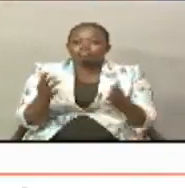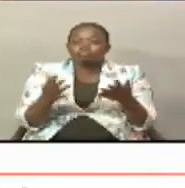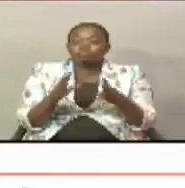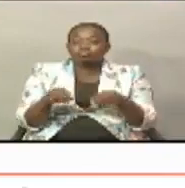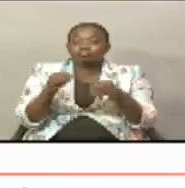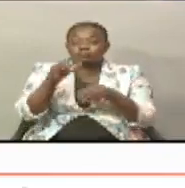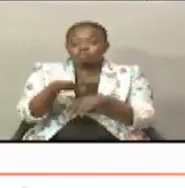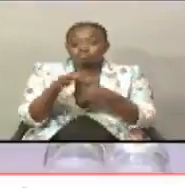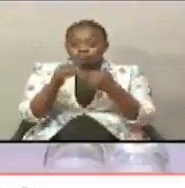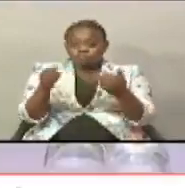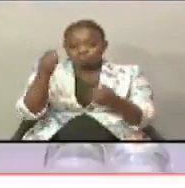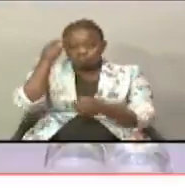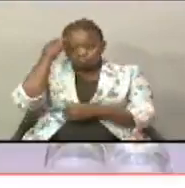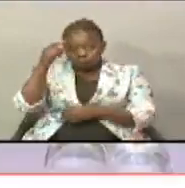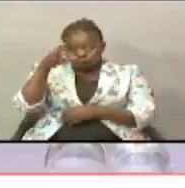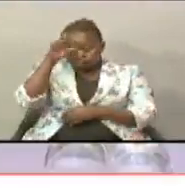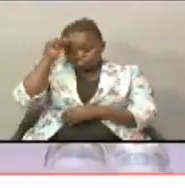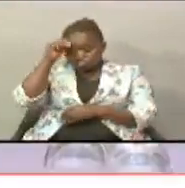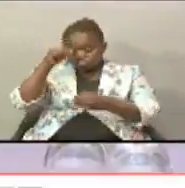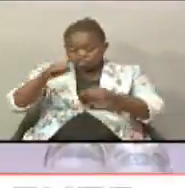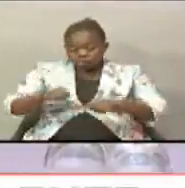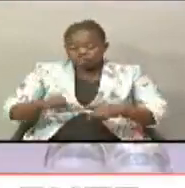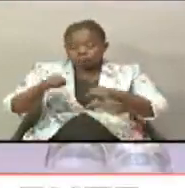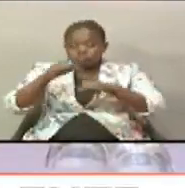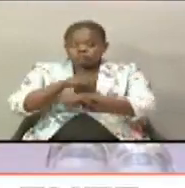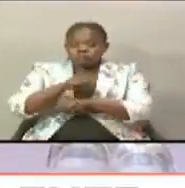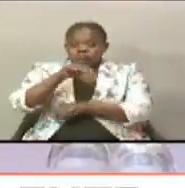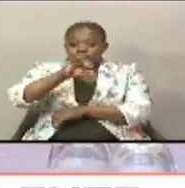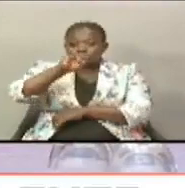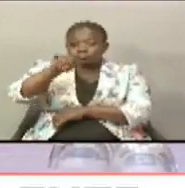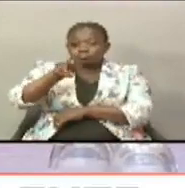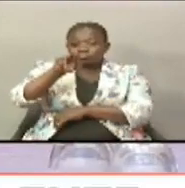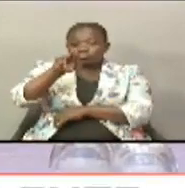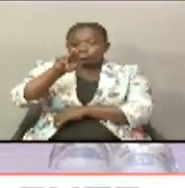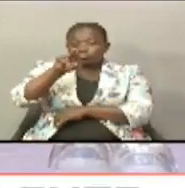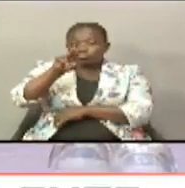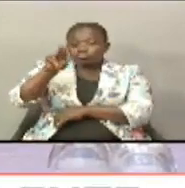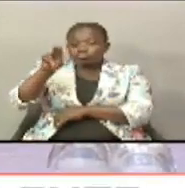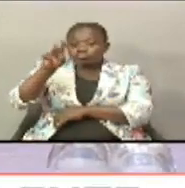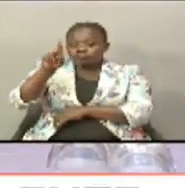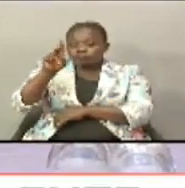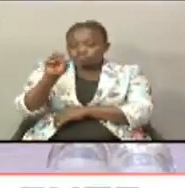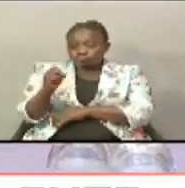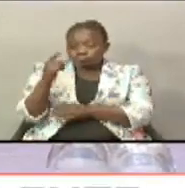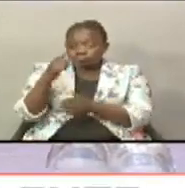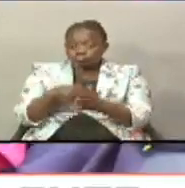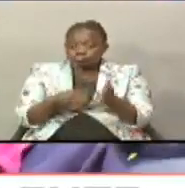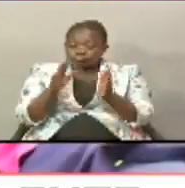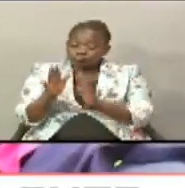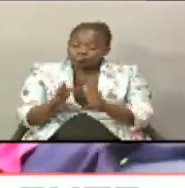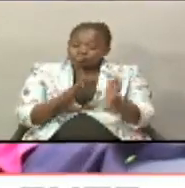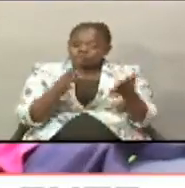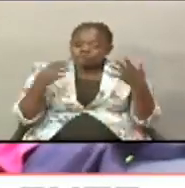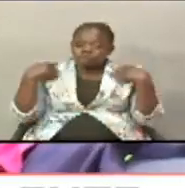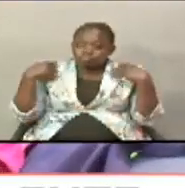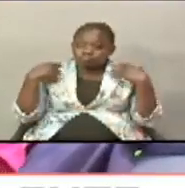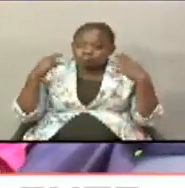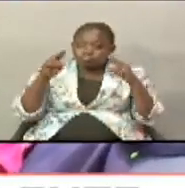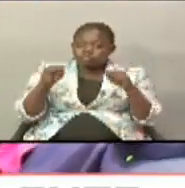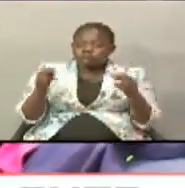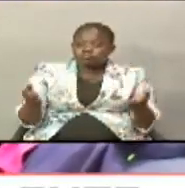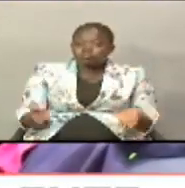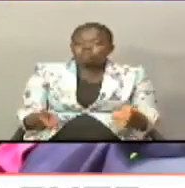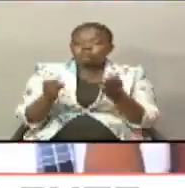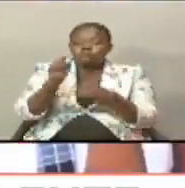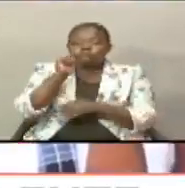children for education. Omukulu w'essomero lino Juko Rosemary Nabukalo agamba nti bategese eby'emizannyo si kutumbula